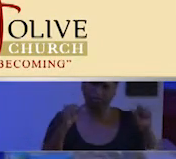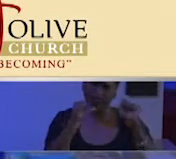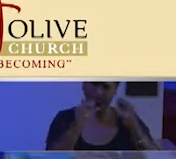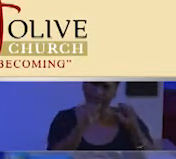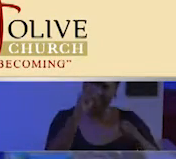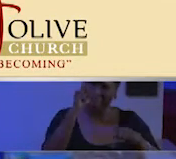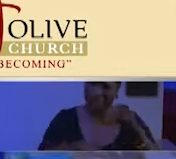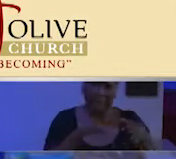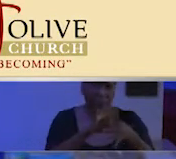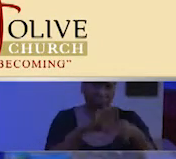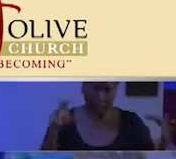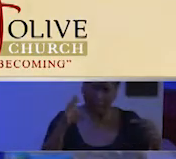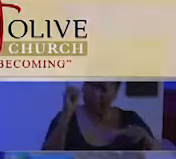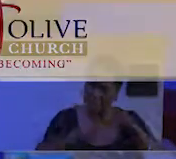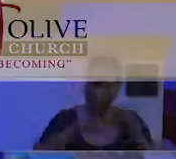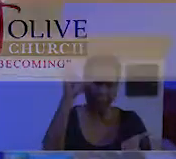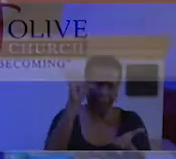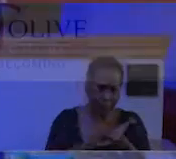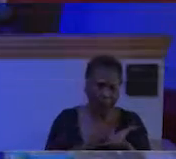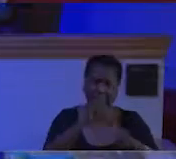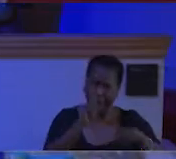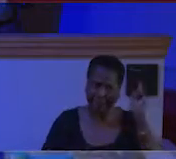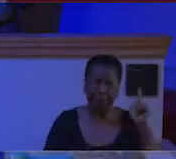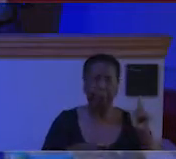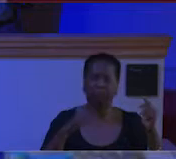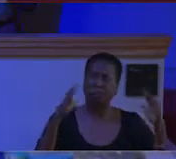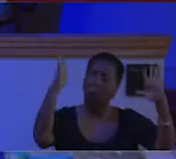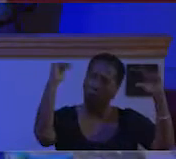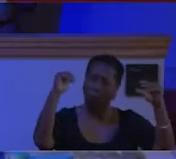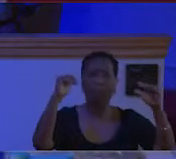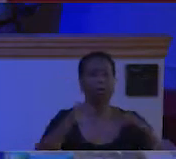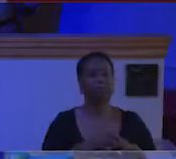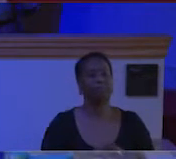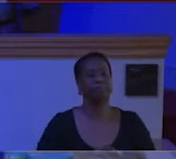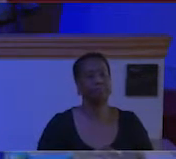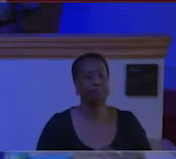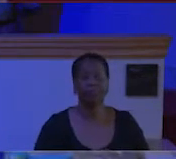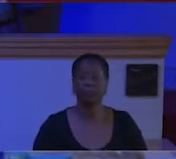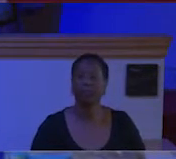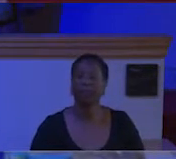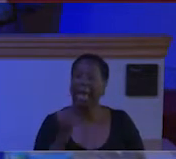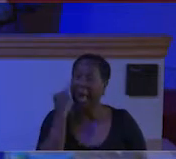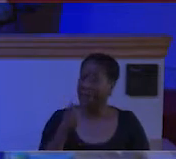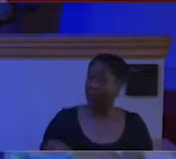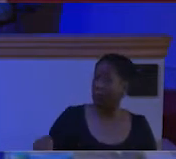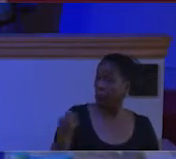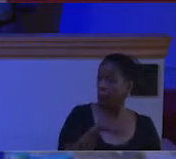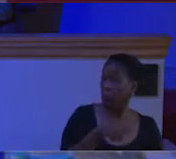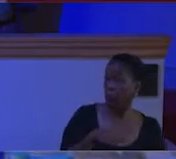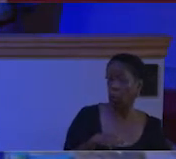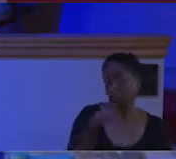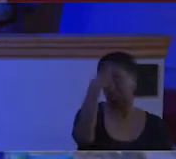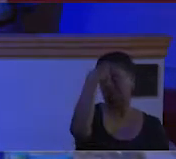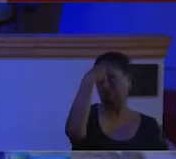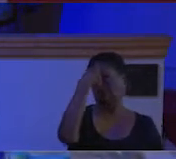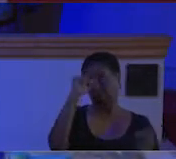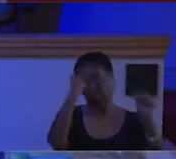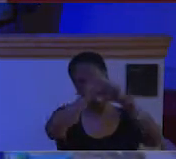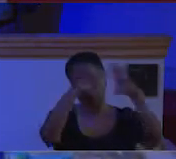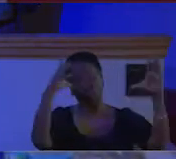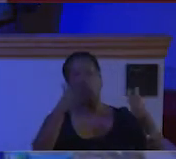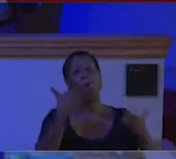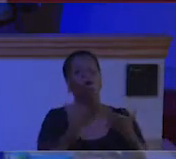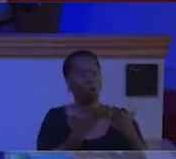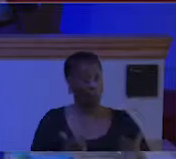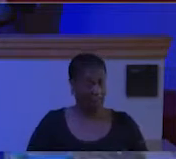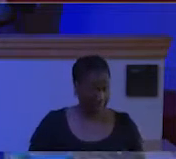Beloved, I would submit that if you were to categorize a good life according to the